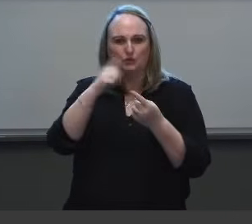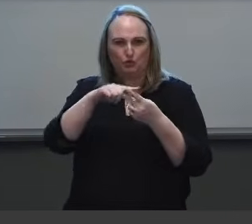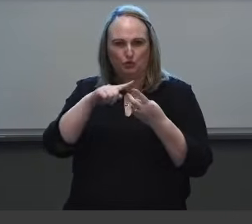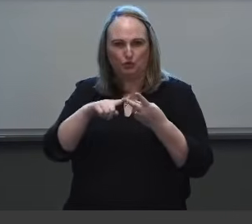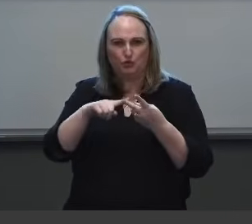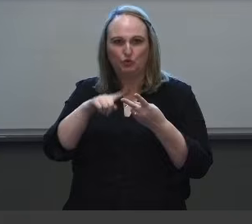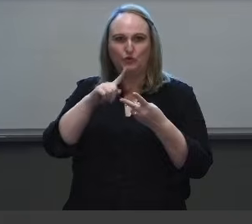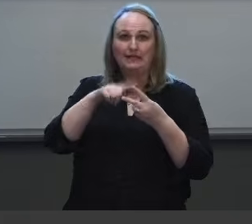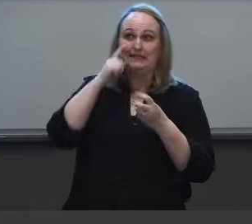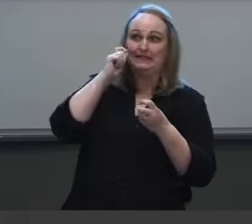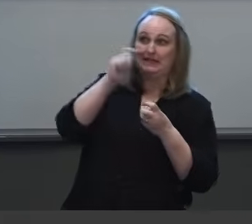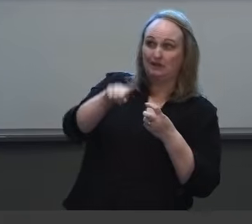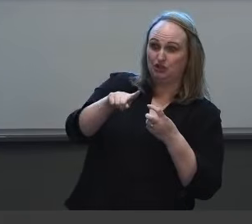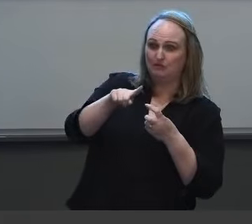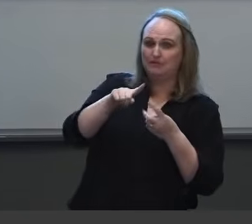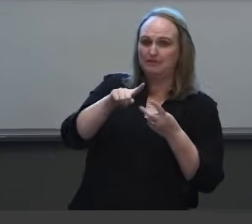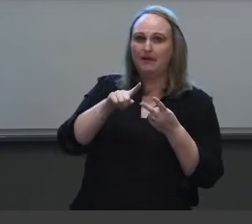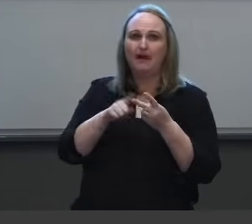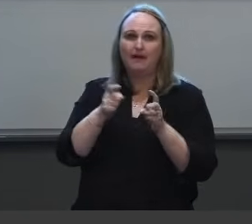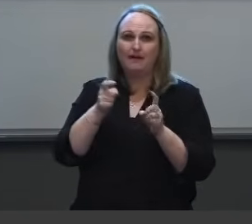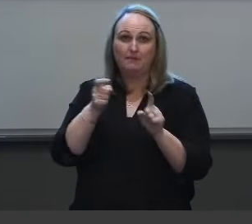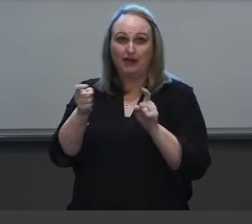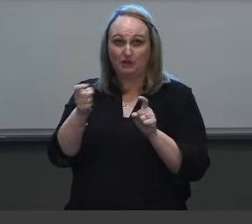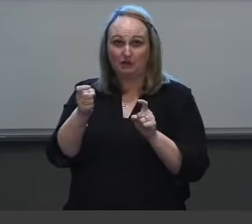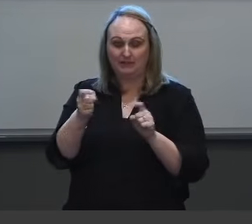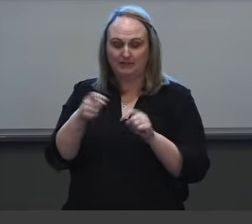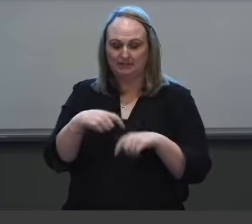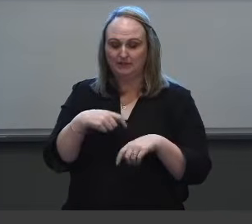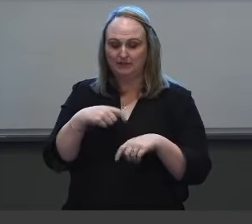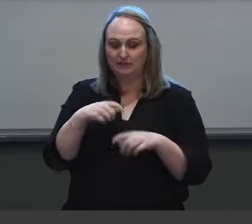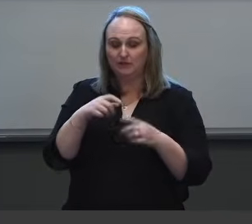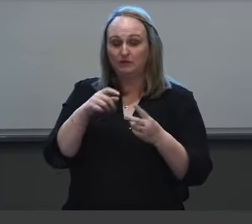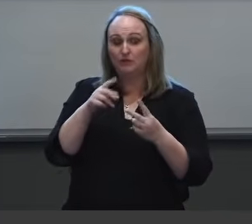and management. For both of these two